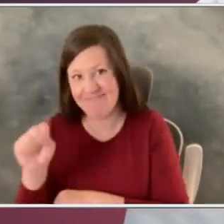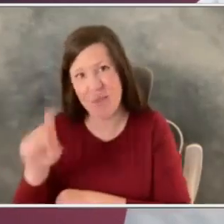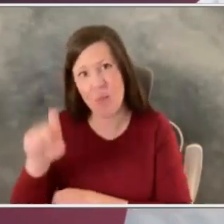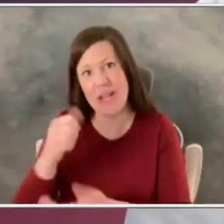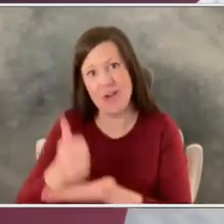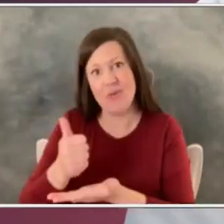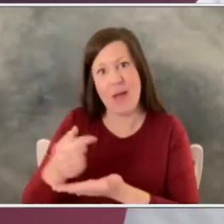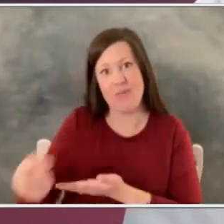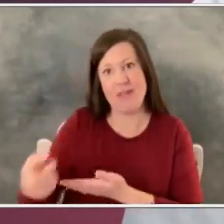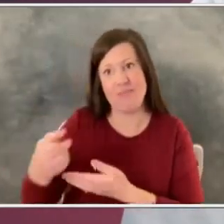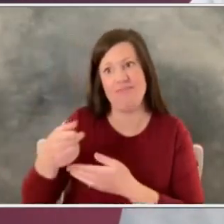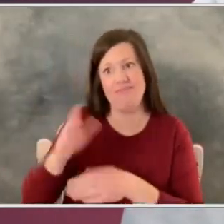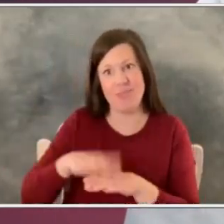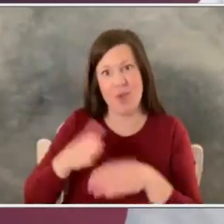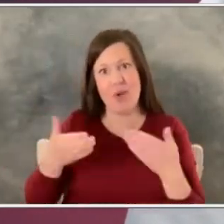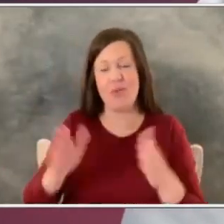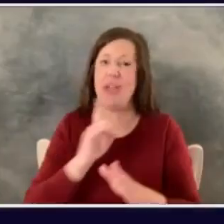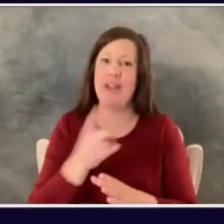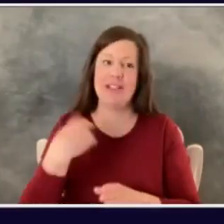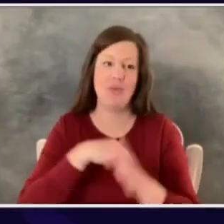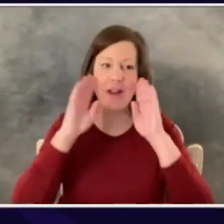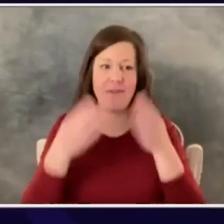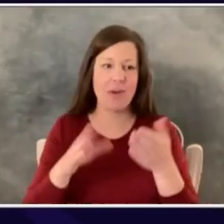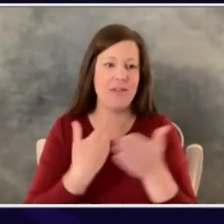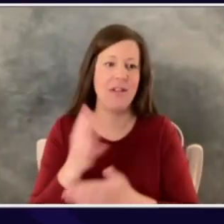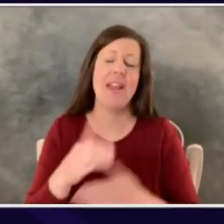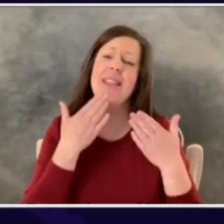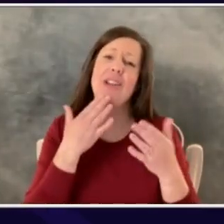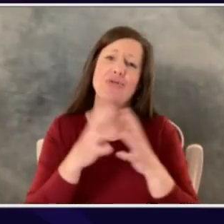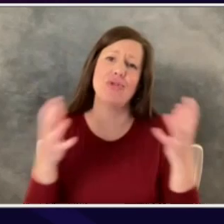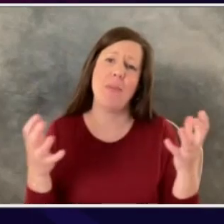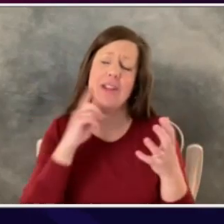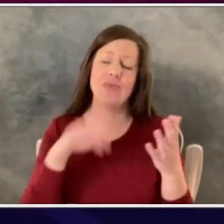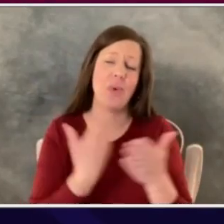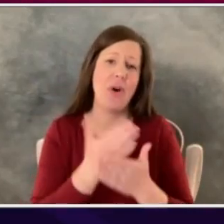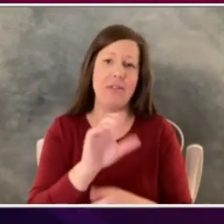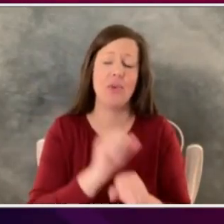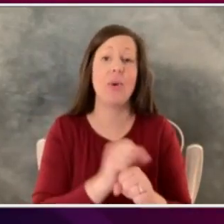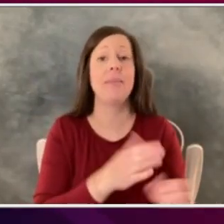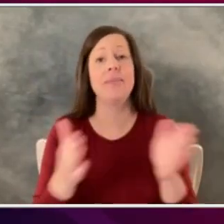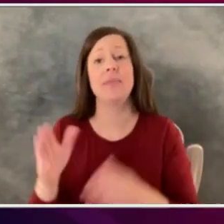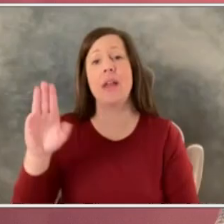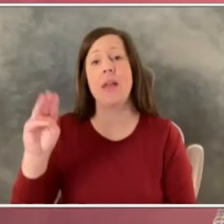way. So we're focused on all those things. Thank you for all the work that you do. Michelle, what would be your message to viewers?